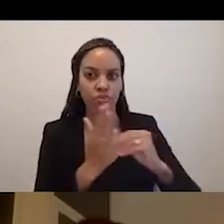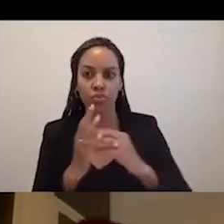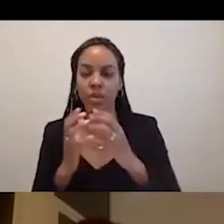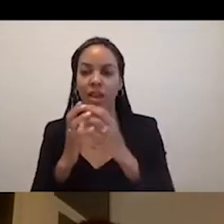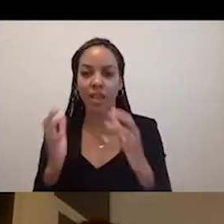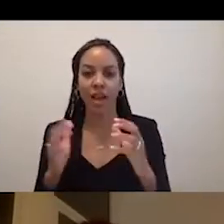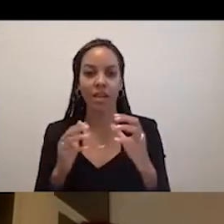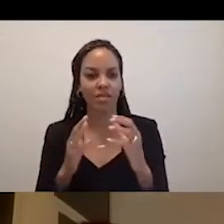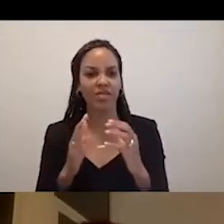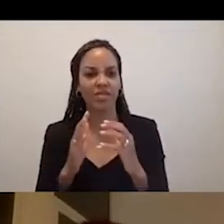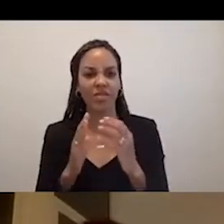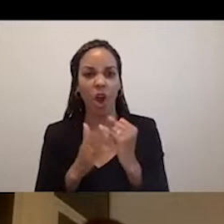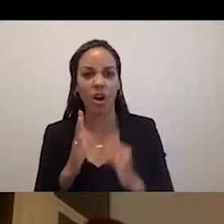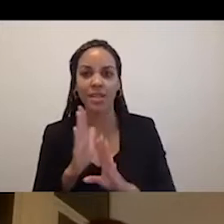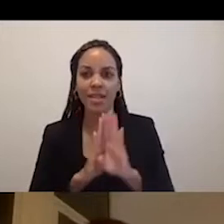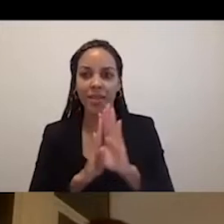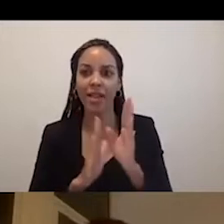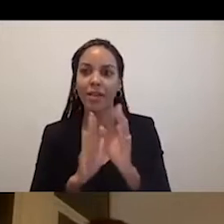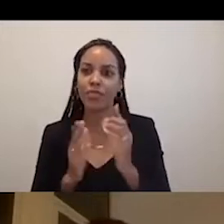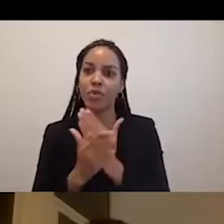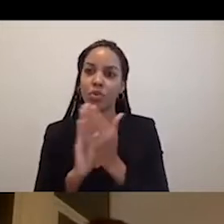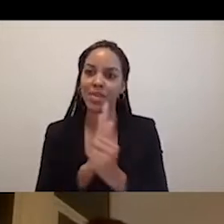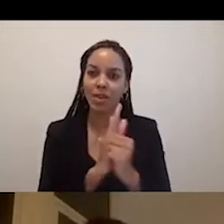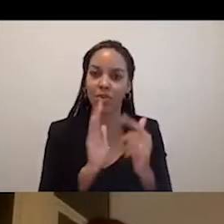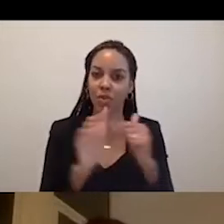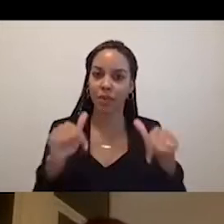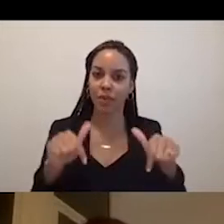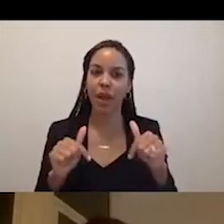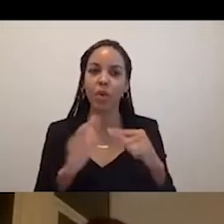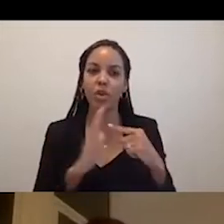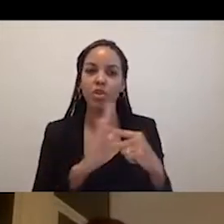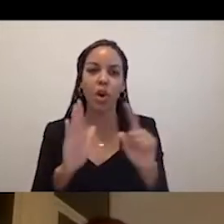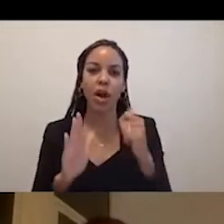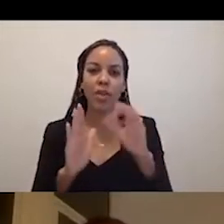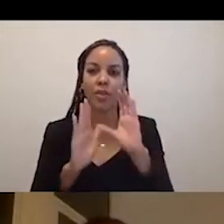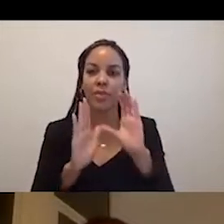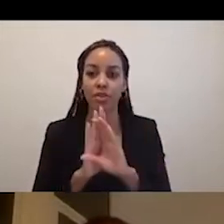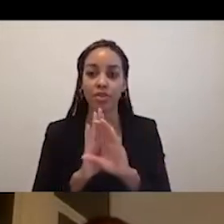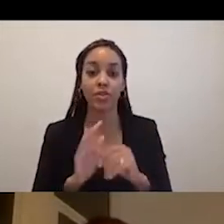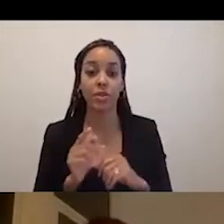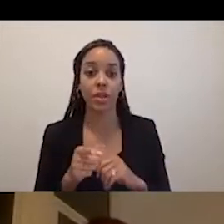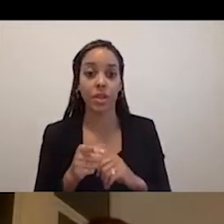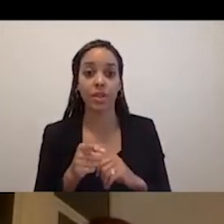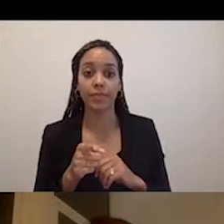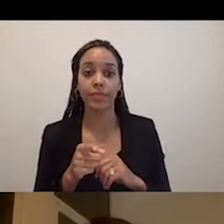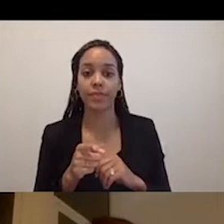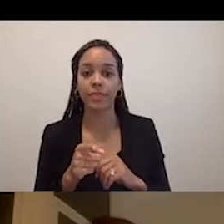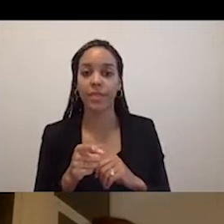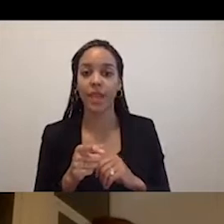here. And I'll show a few images from our open studios, which is the point of the year where artists show their